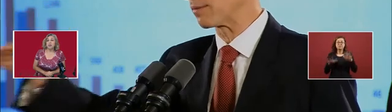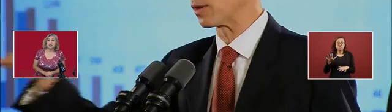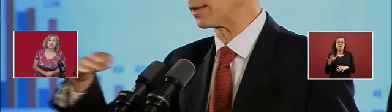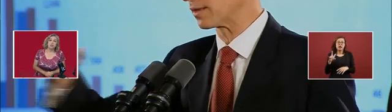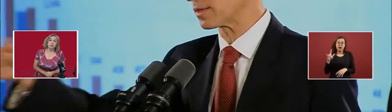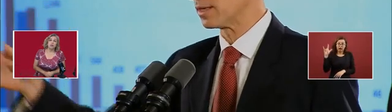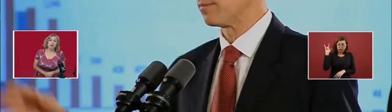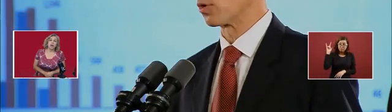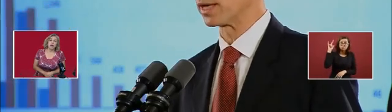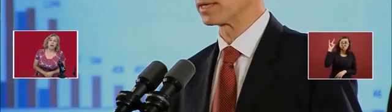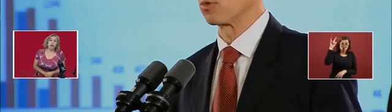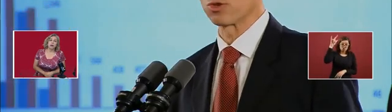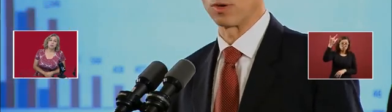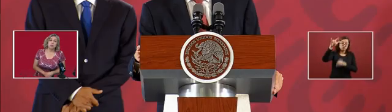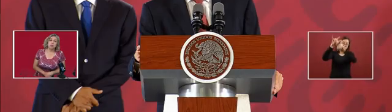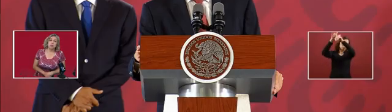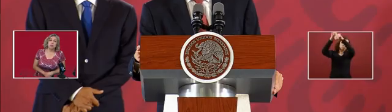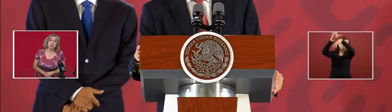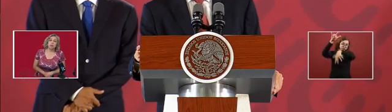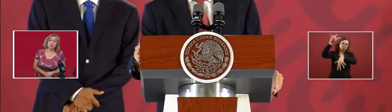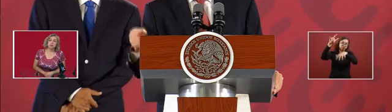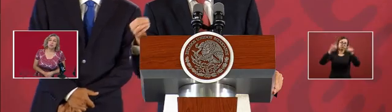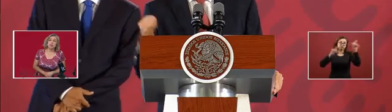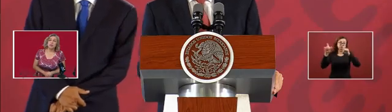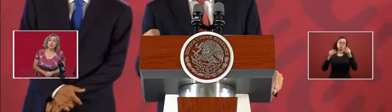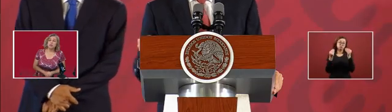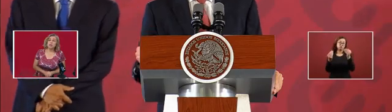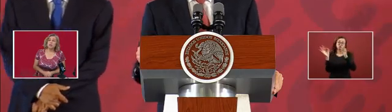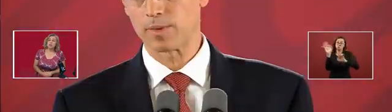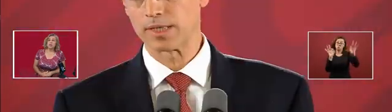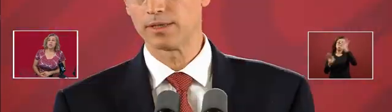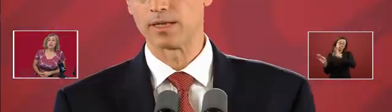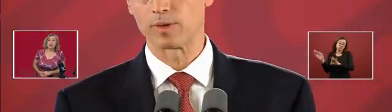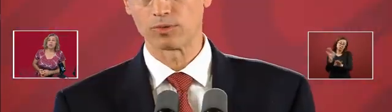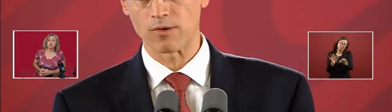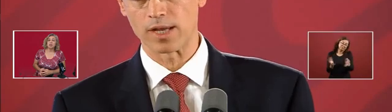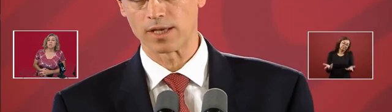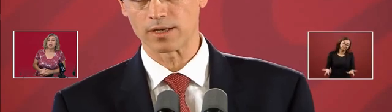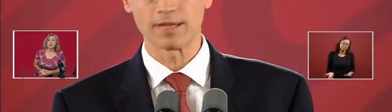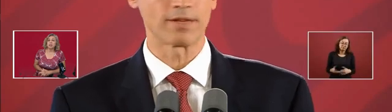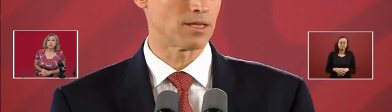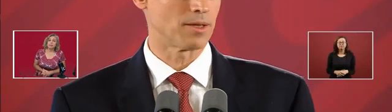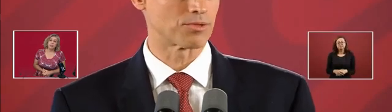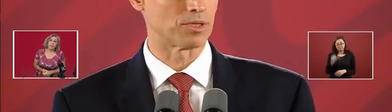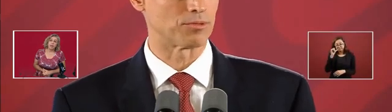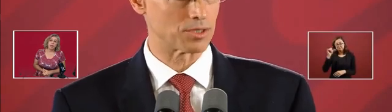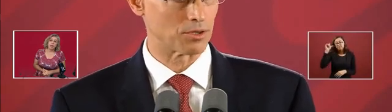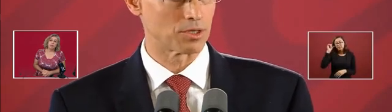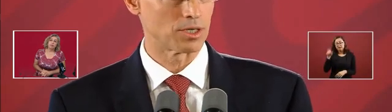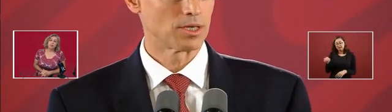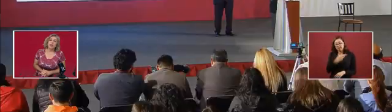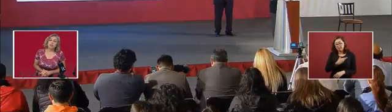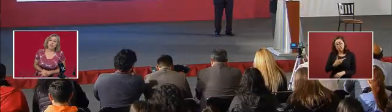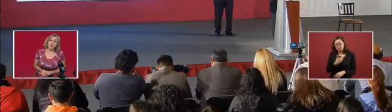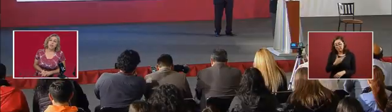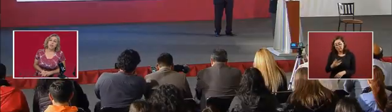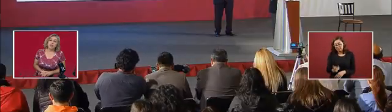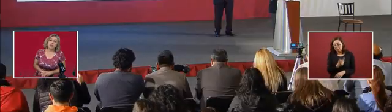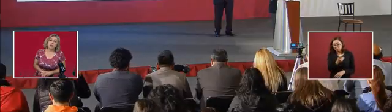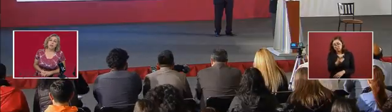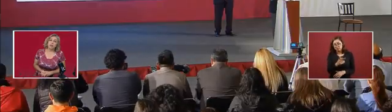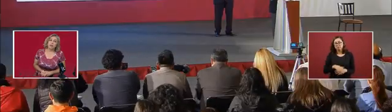won't proliferate. And then when the mosquitoes are large, you need to fumigate. Fumigate in front of the